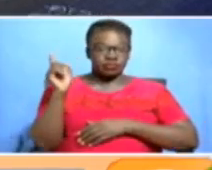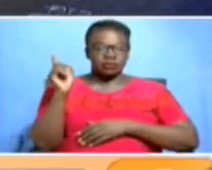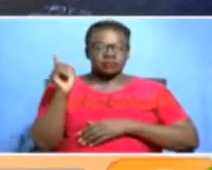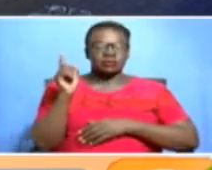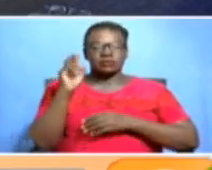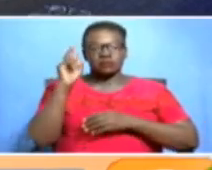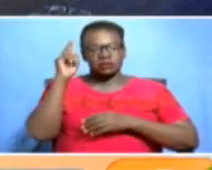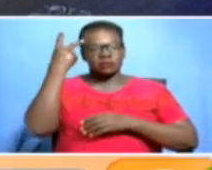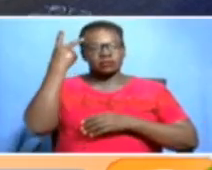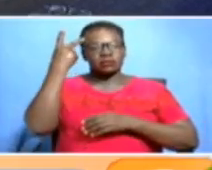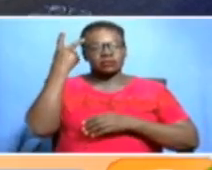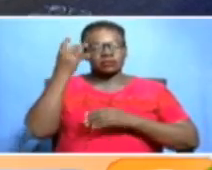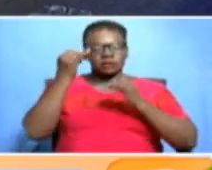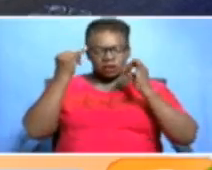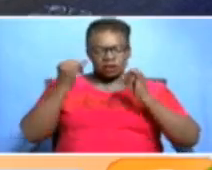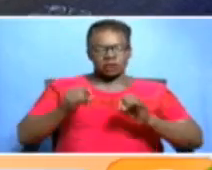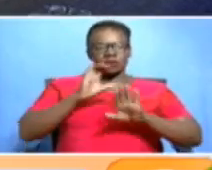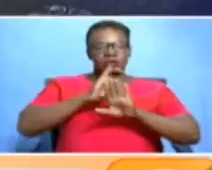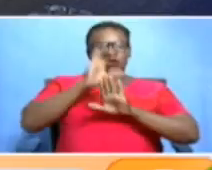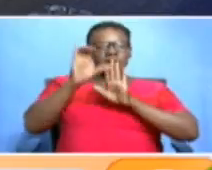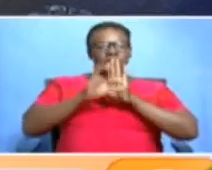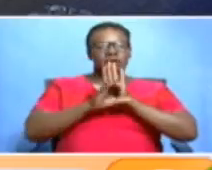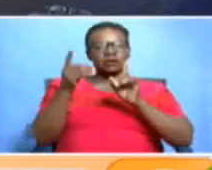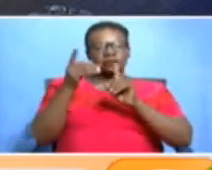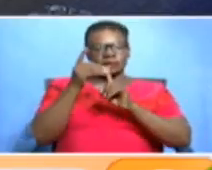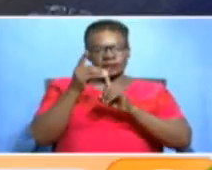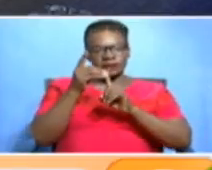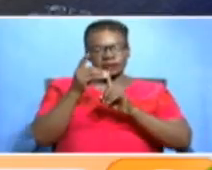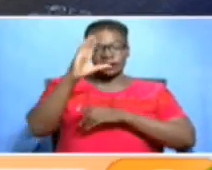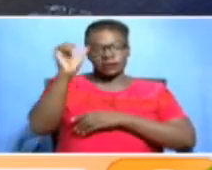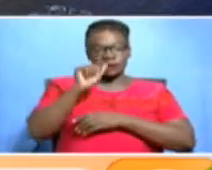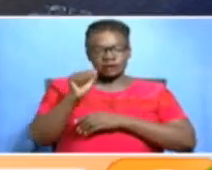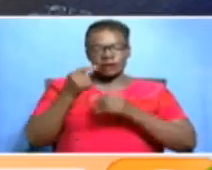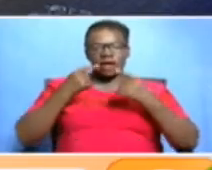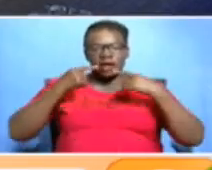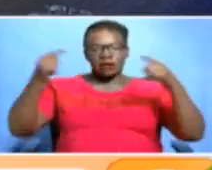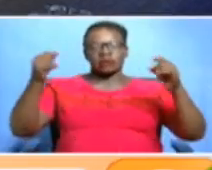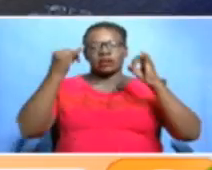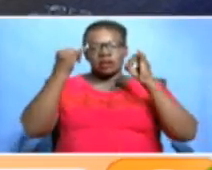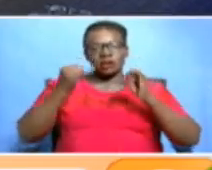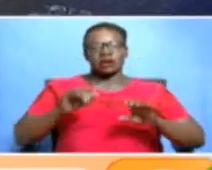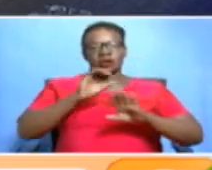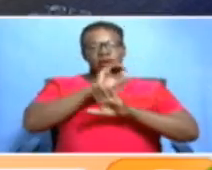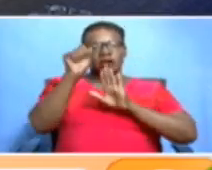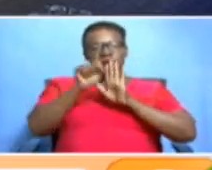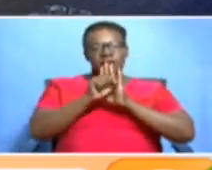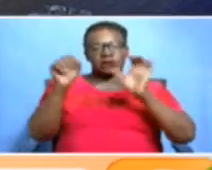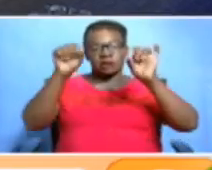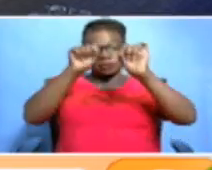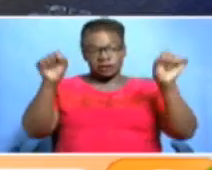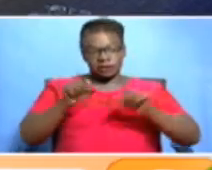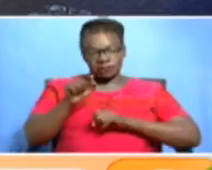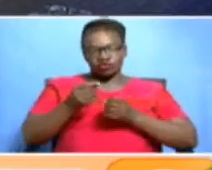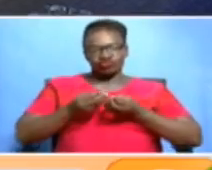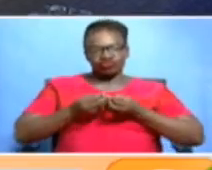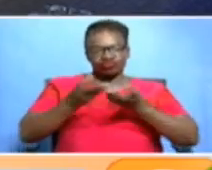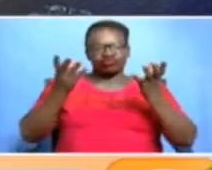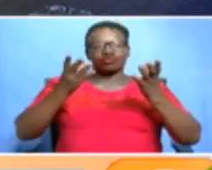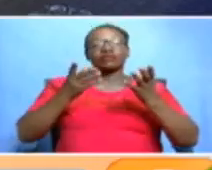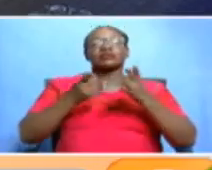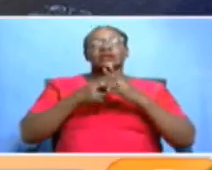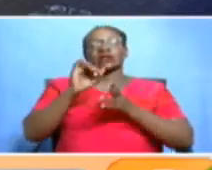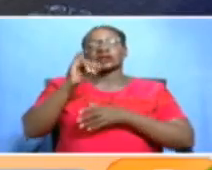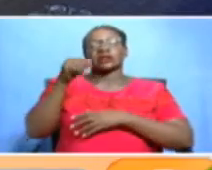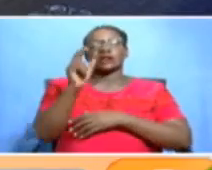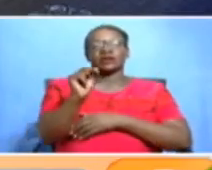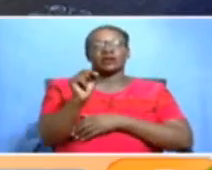U-turn on the new curriculum rollout date. The Cabinet Secretary announced that the new curriculum will be rolled out in January,